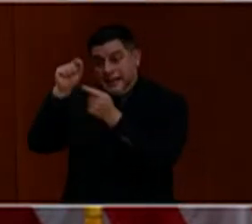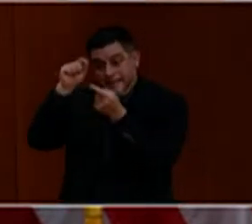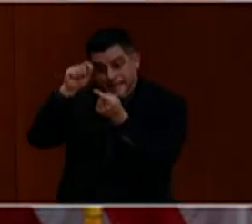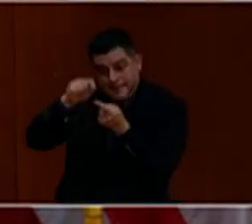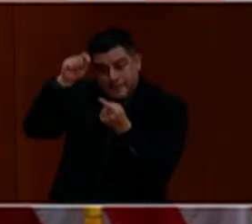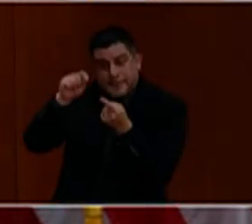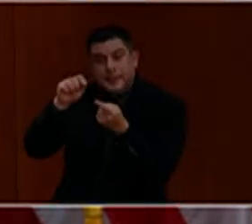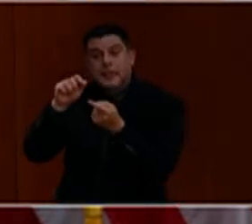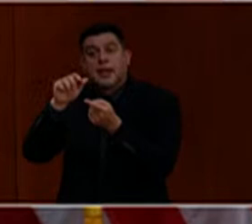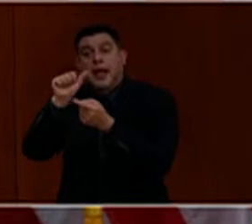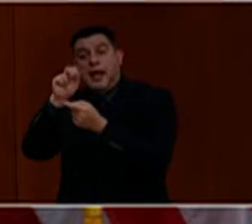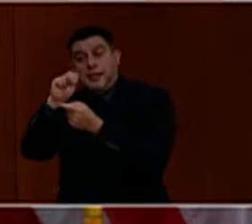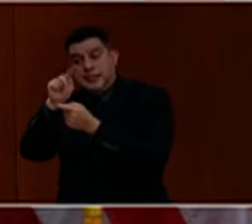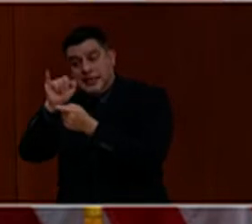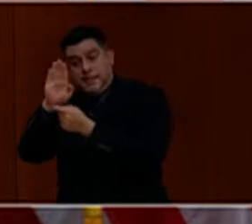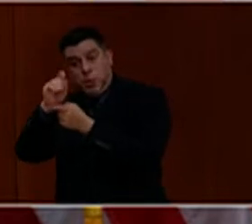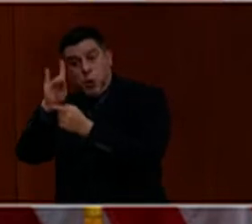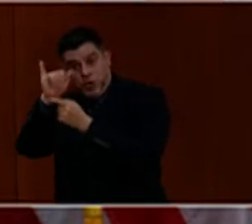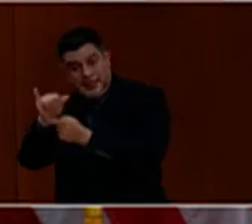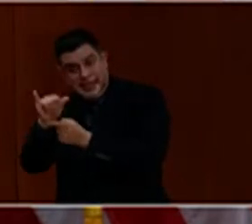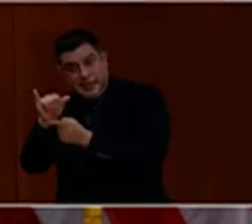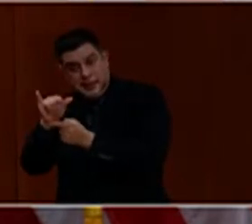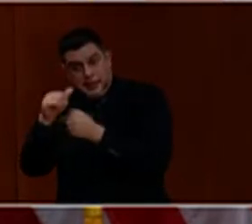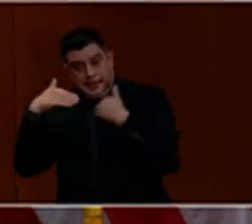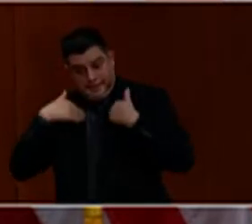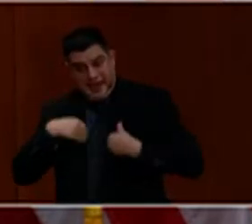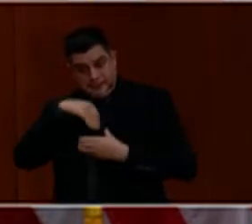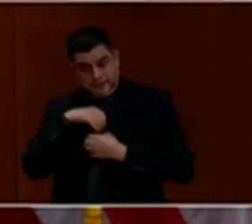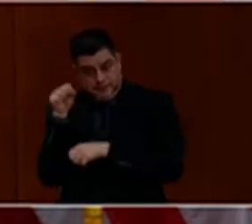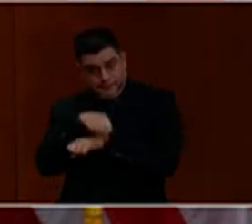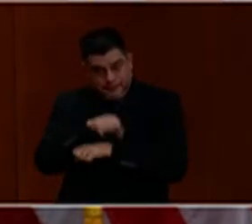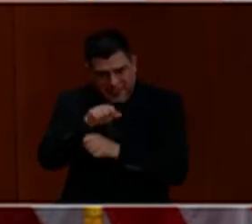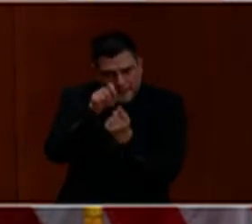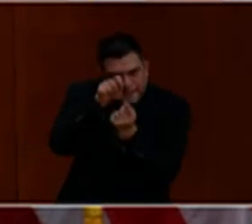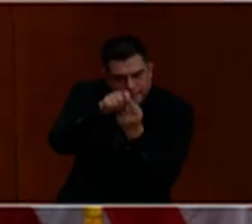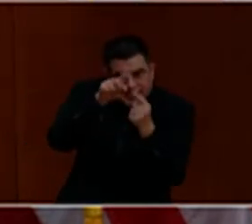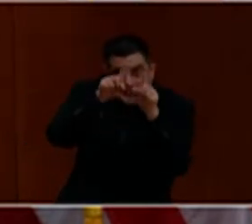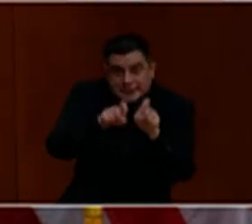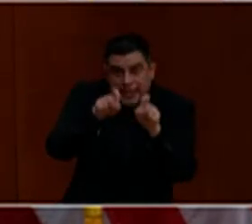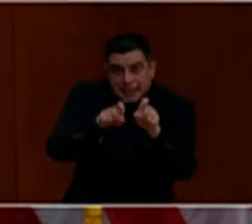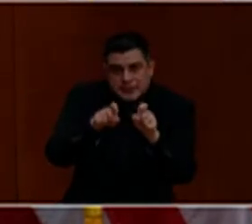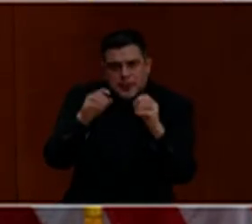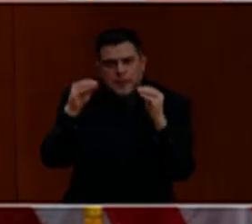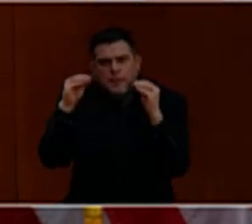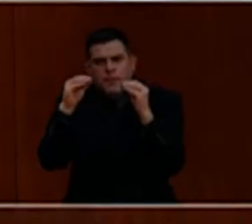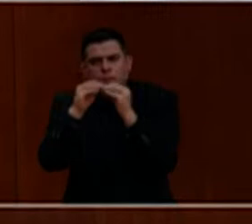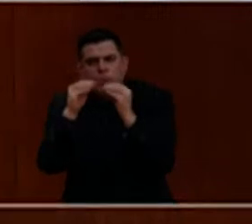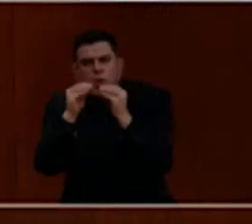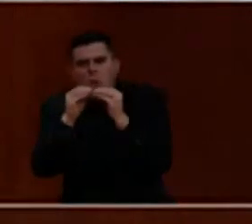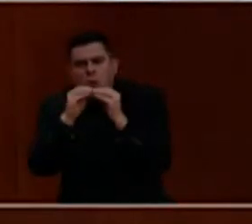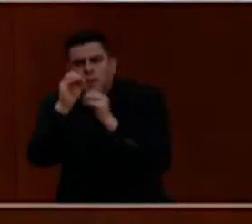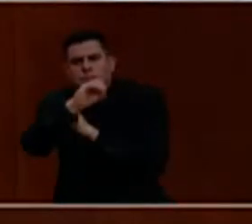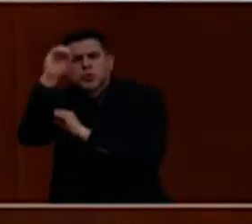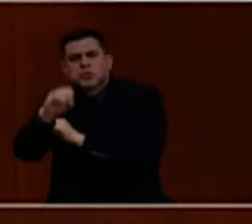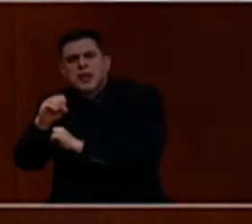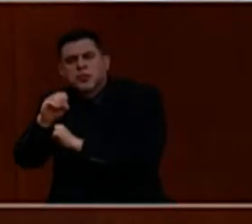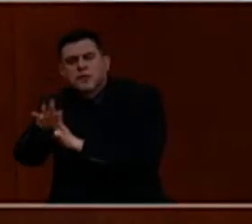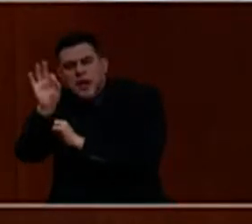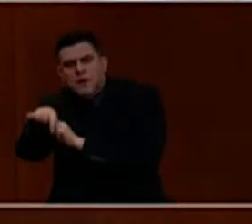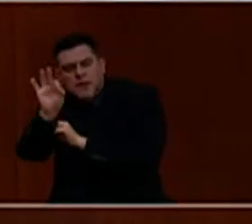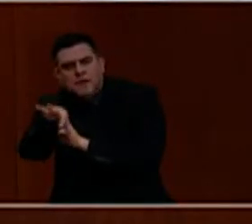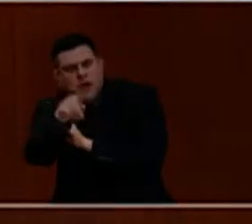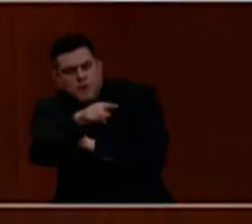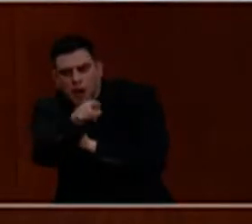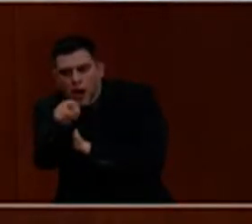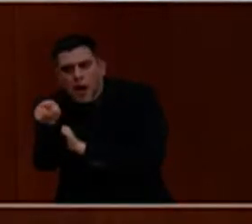PCR positives have gone down, and I do think that there's a relationship there. The number of tests, why have we seen fewer and fewer